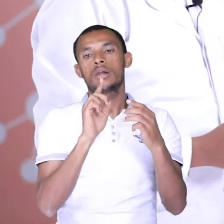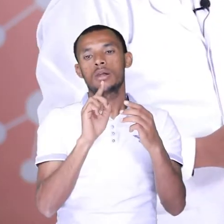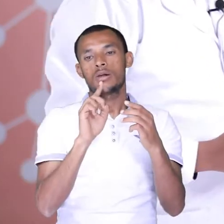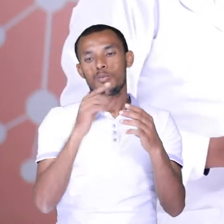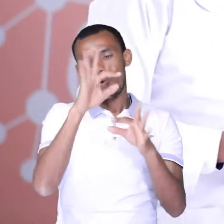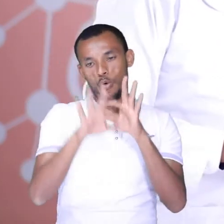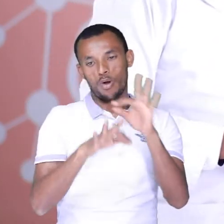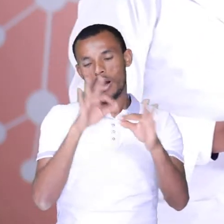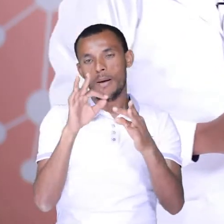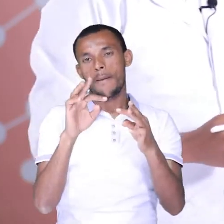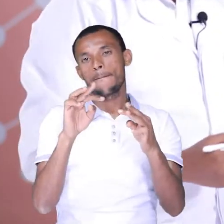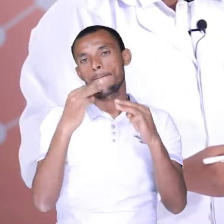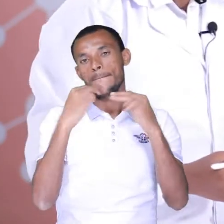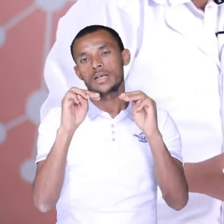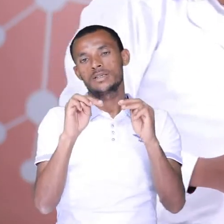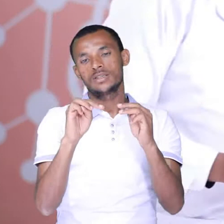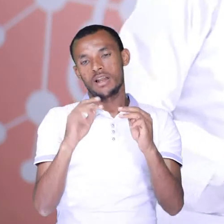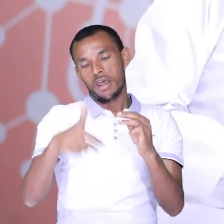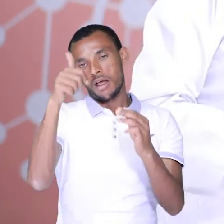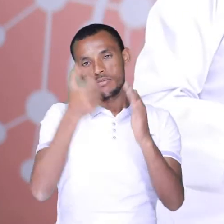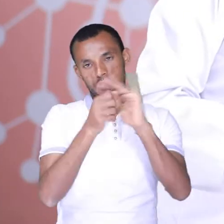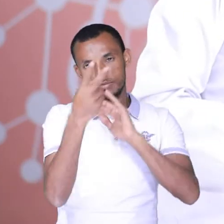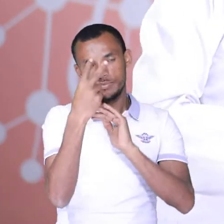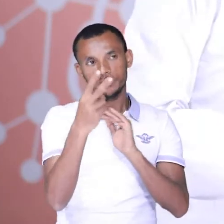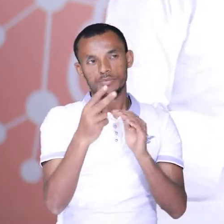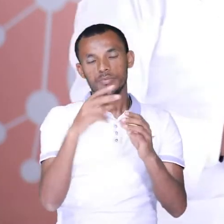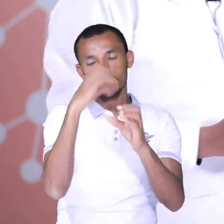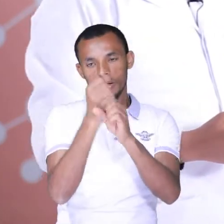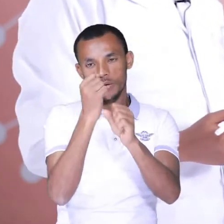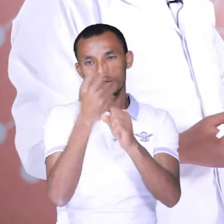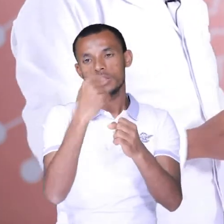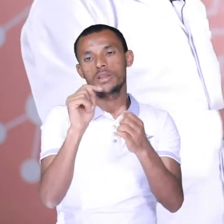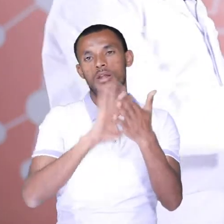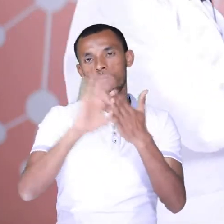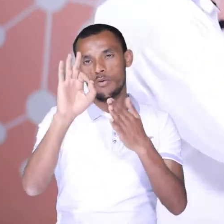Let's see some example. Calculate the number of moles present in